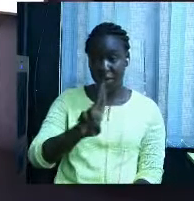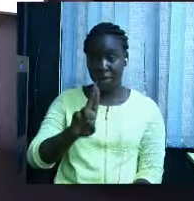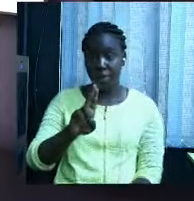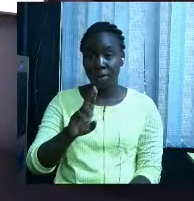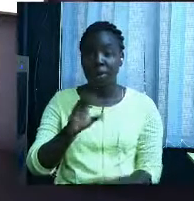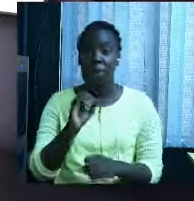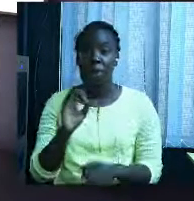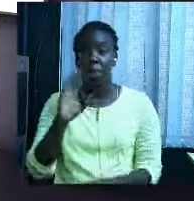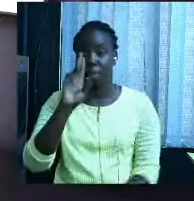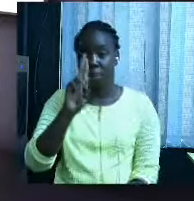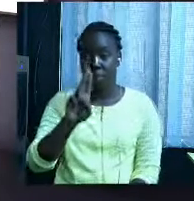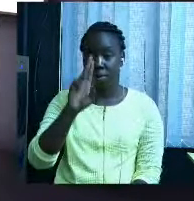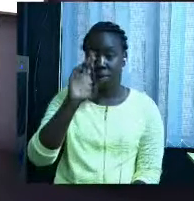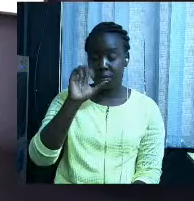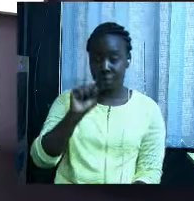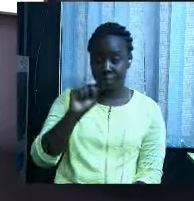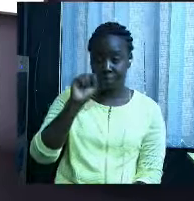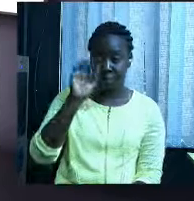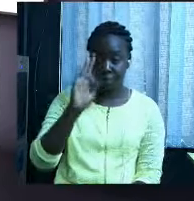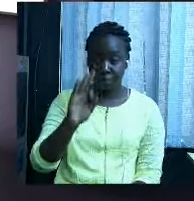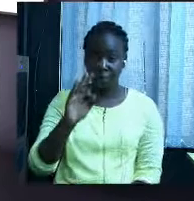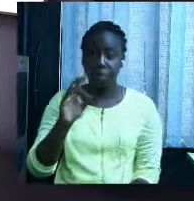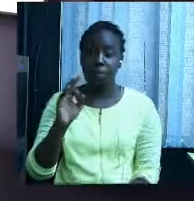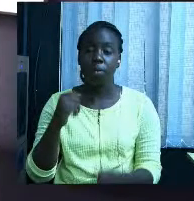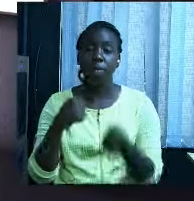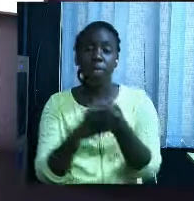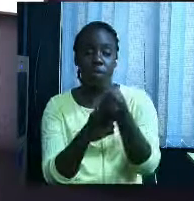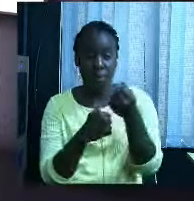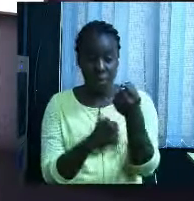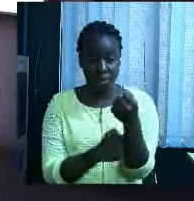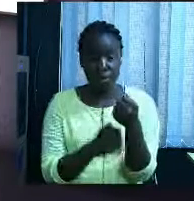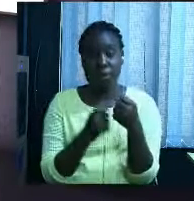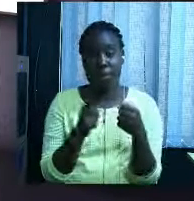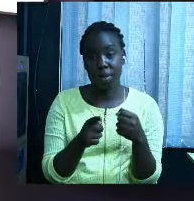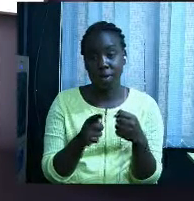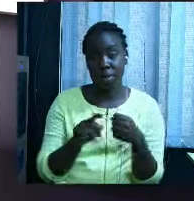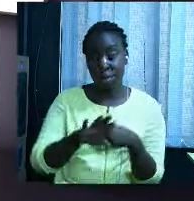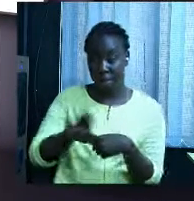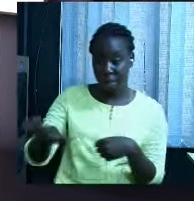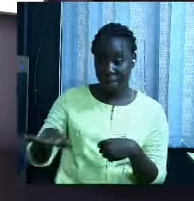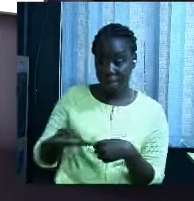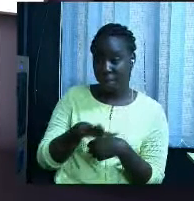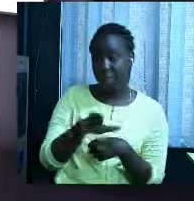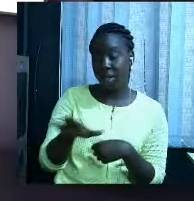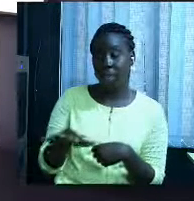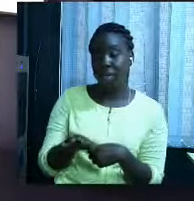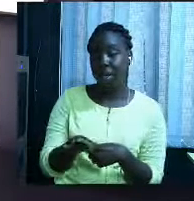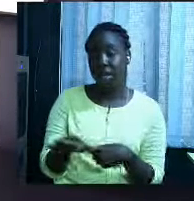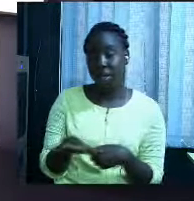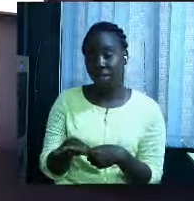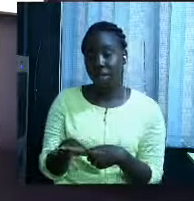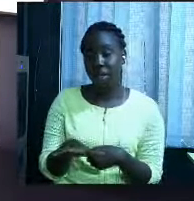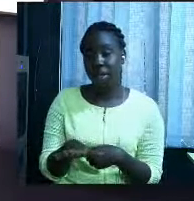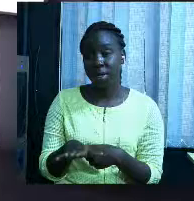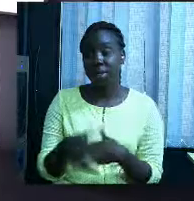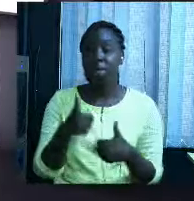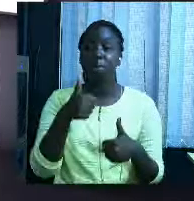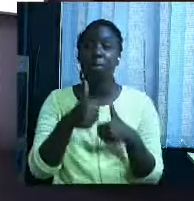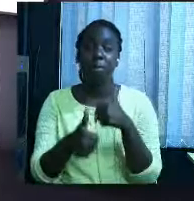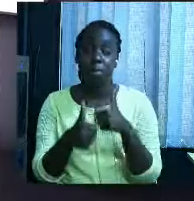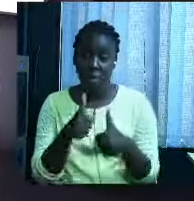USF to support broadband in those areas which are considered to be unserved